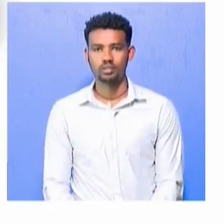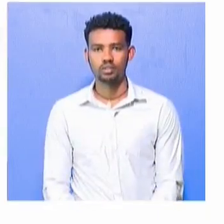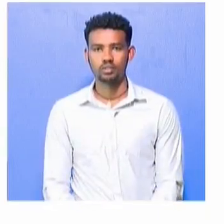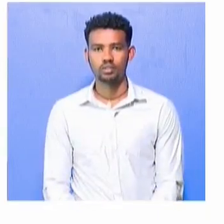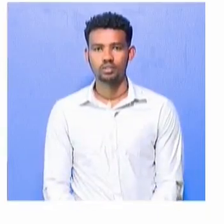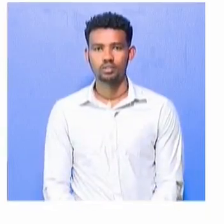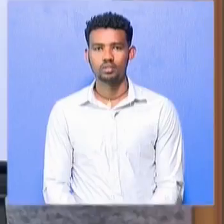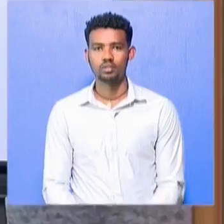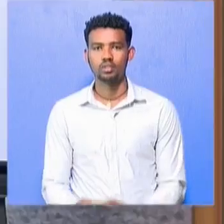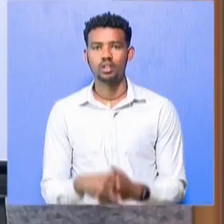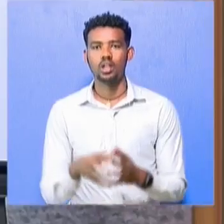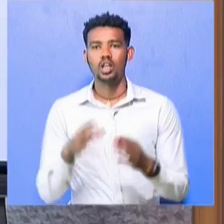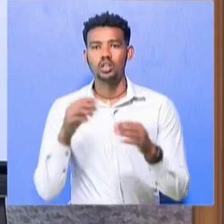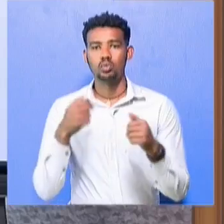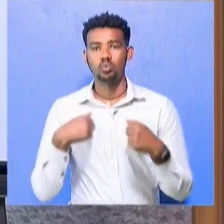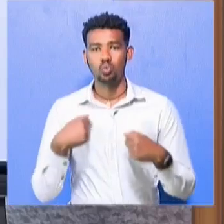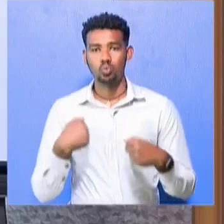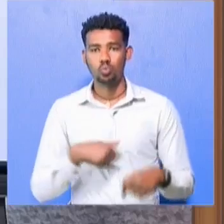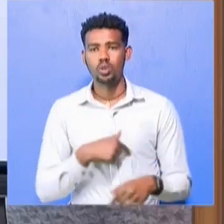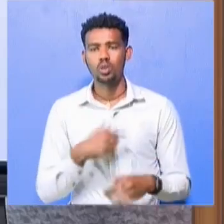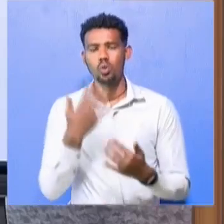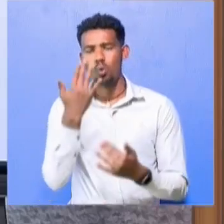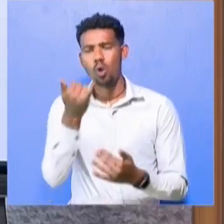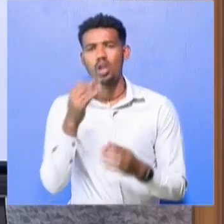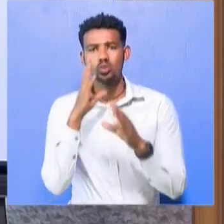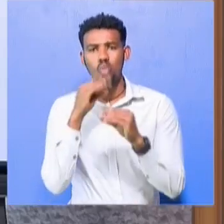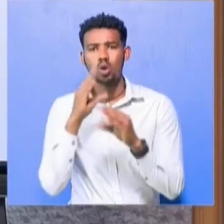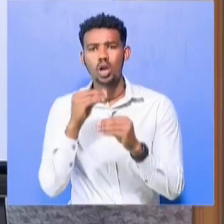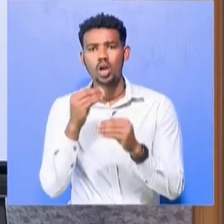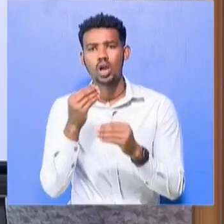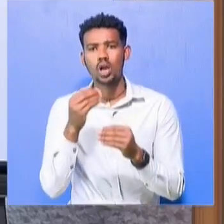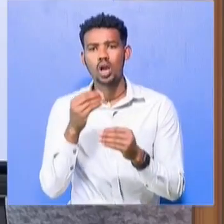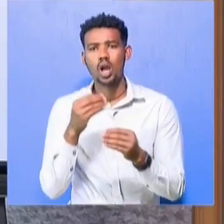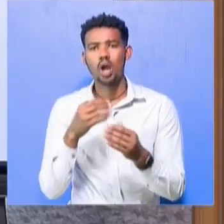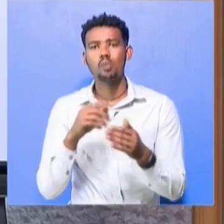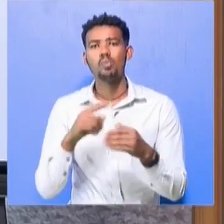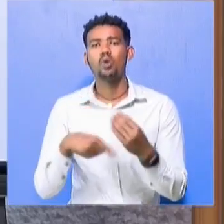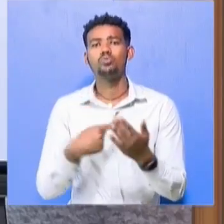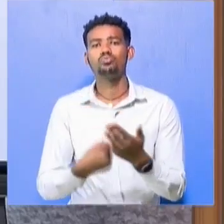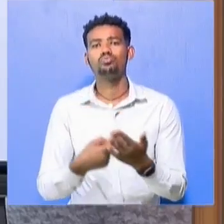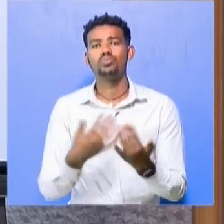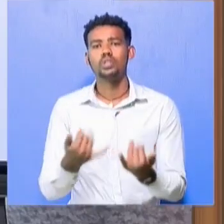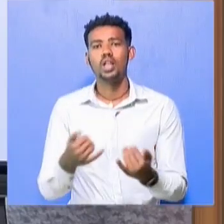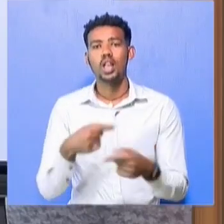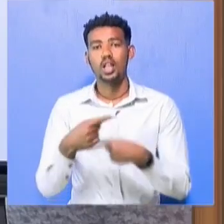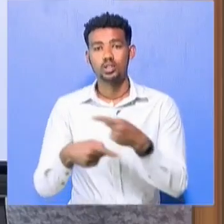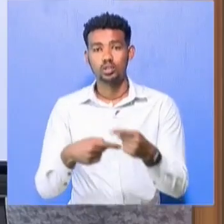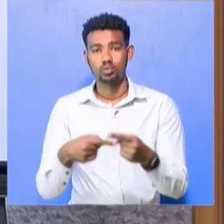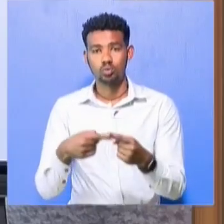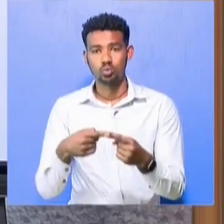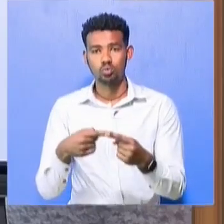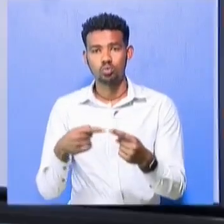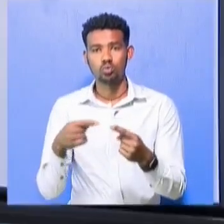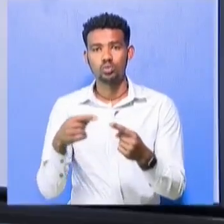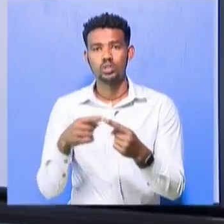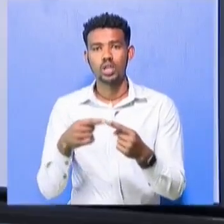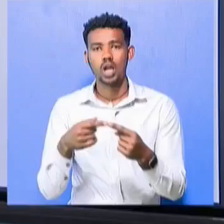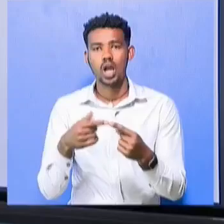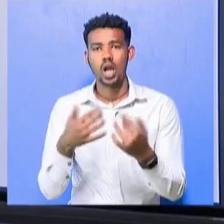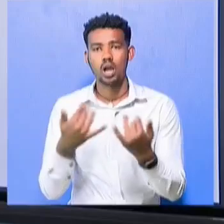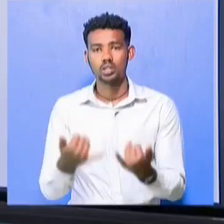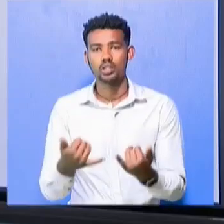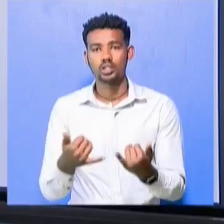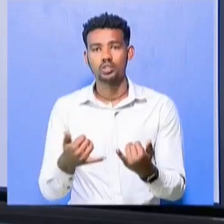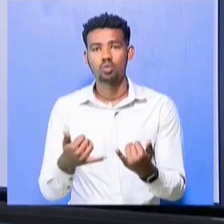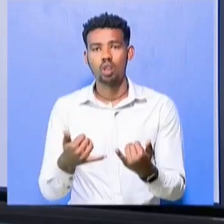What are we going to talk about this issue? Animal conservation. Let's go to the actual issue of this